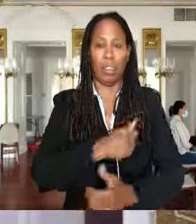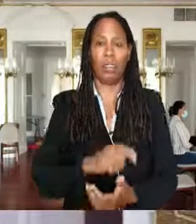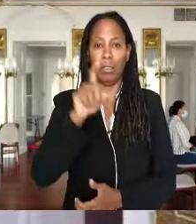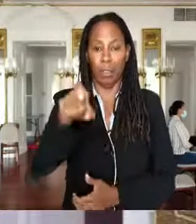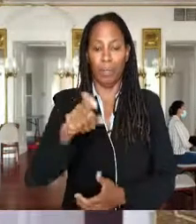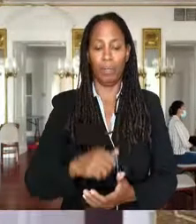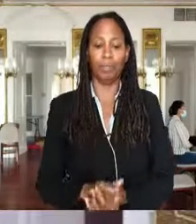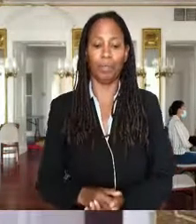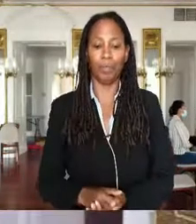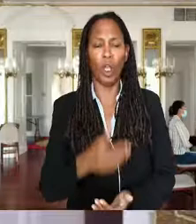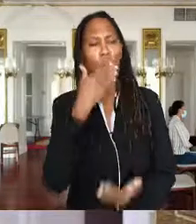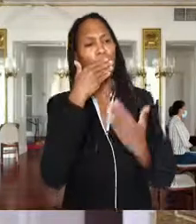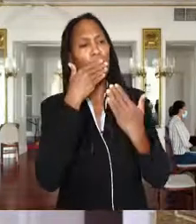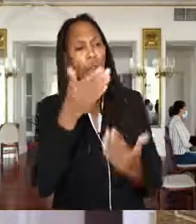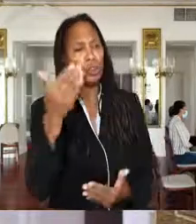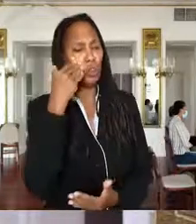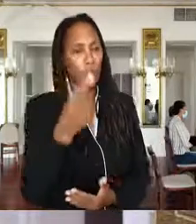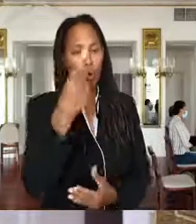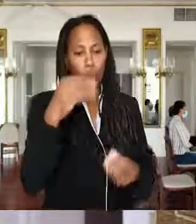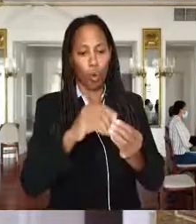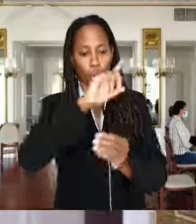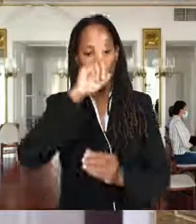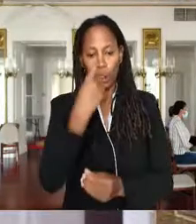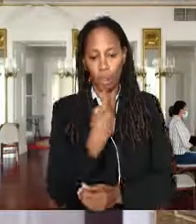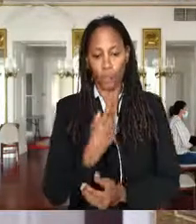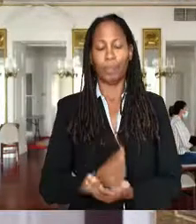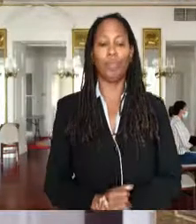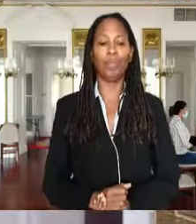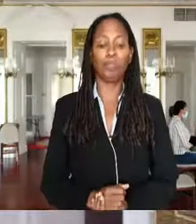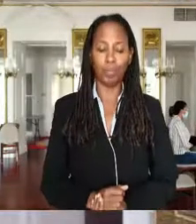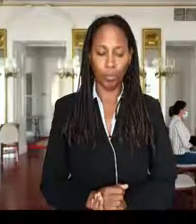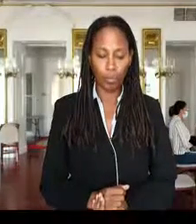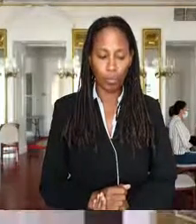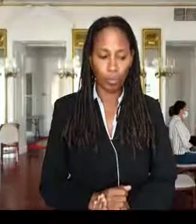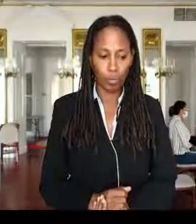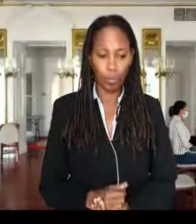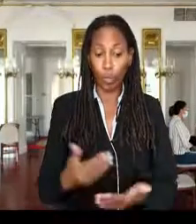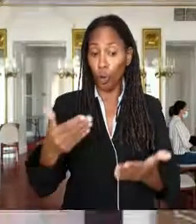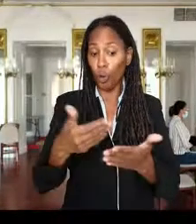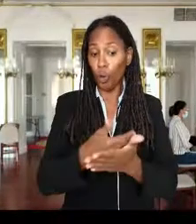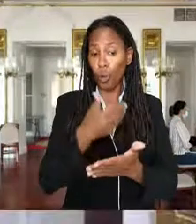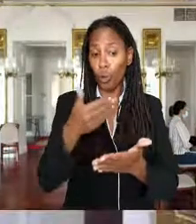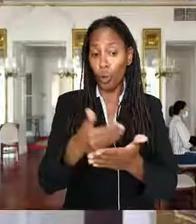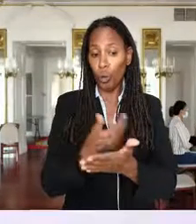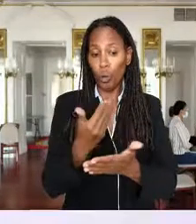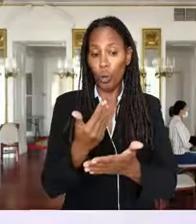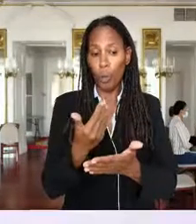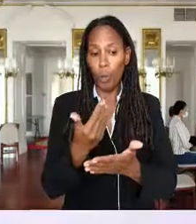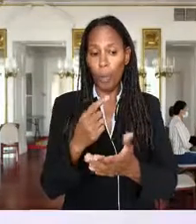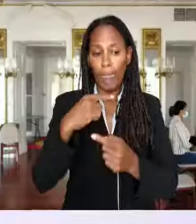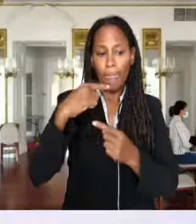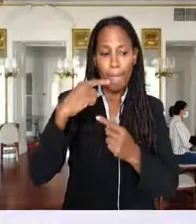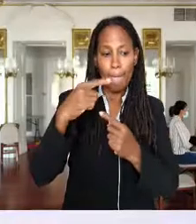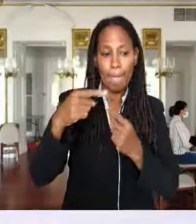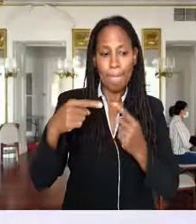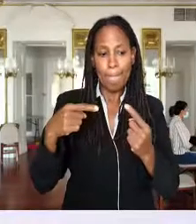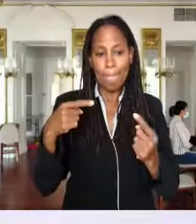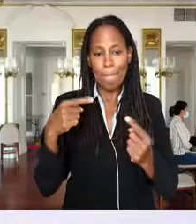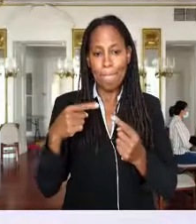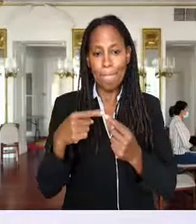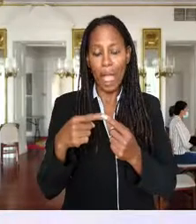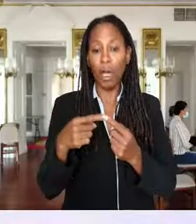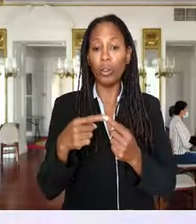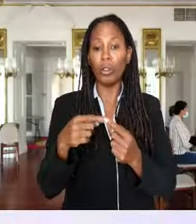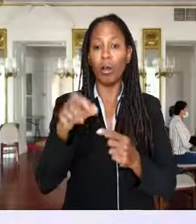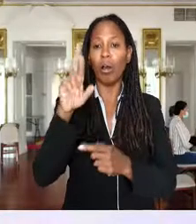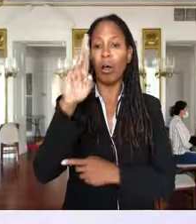good. Good to know. And just one more question. Anything new and that we need to know about Lime Tree